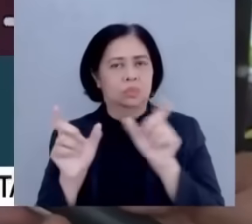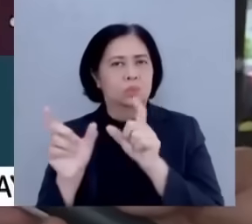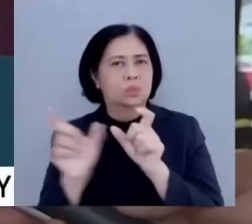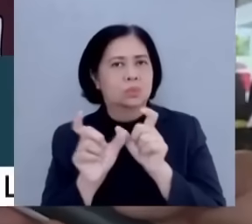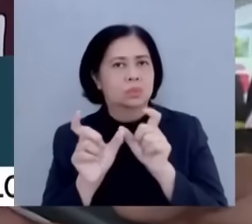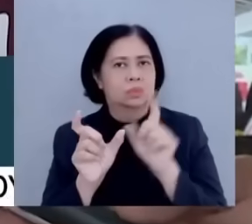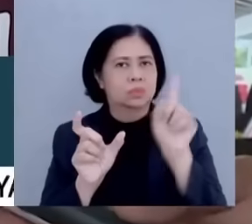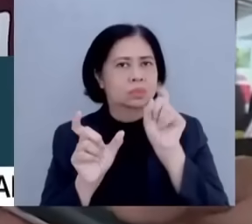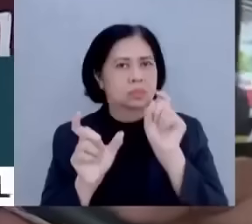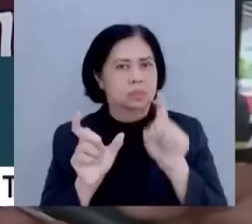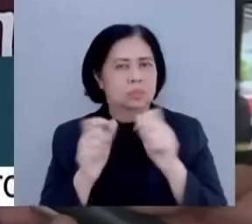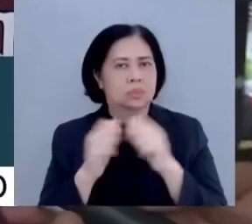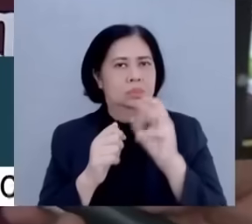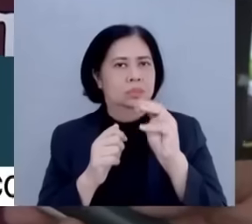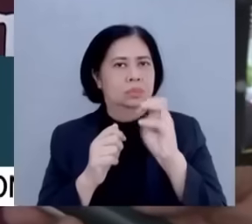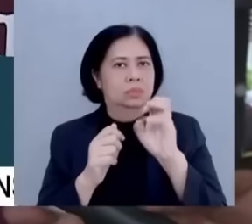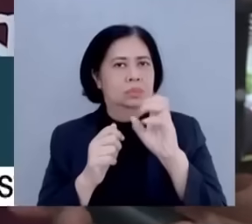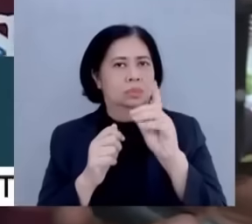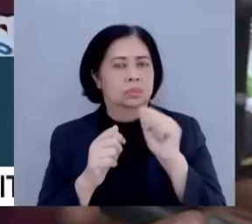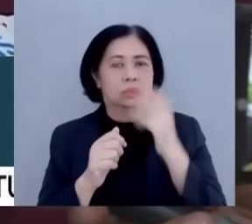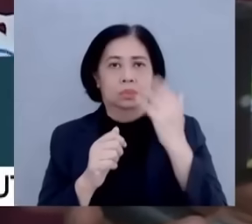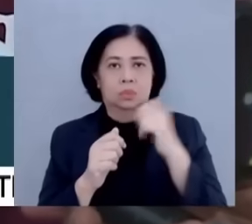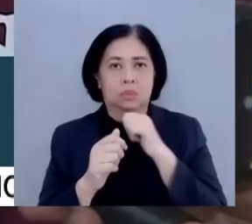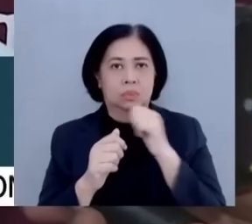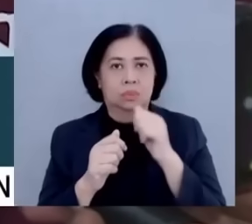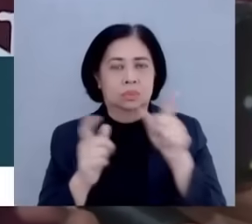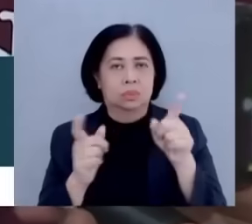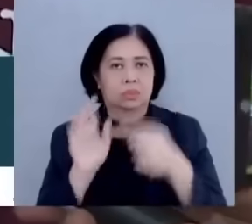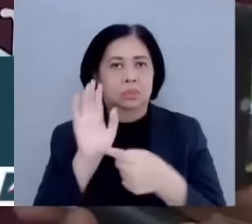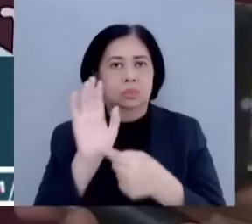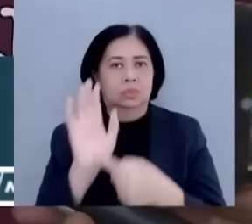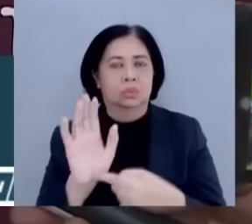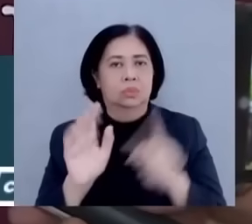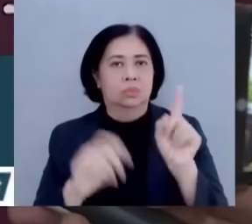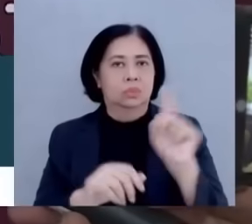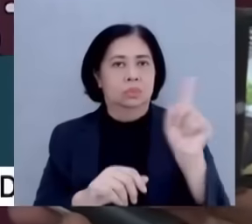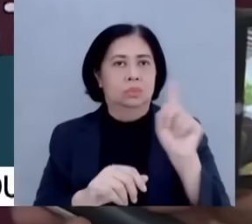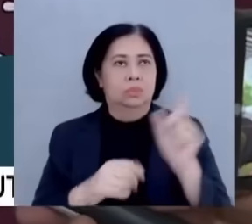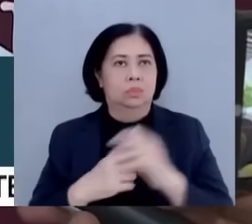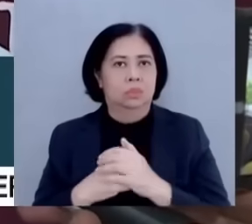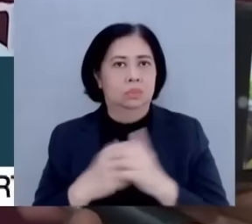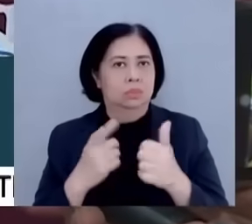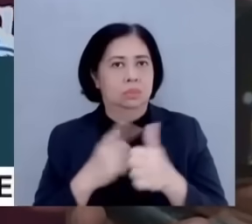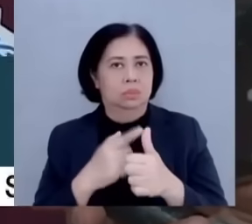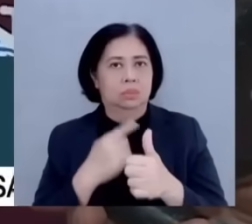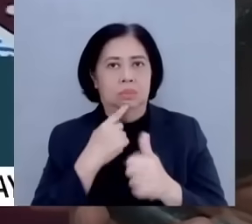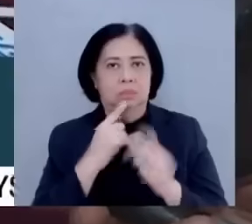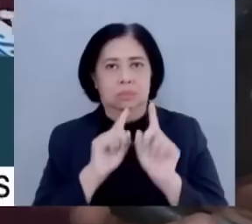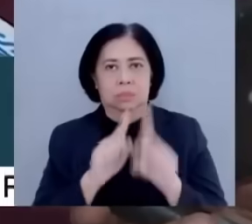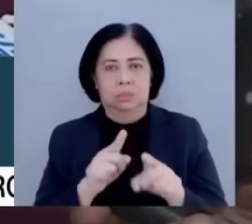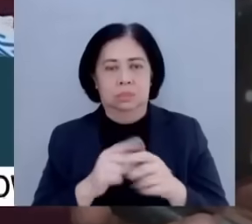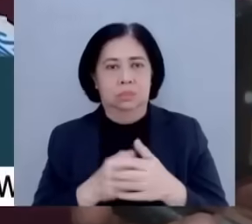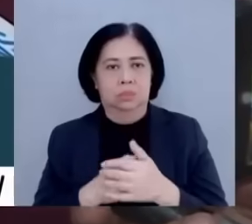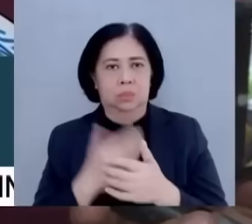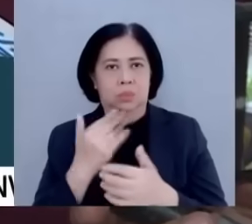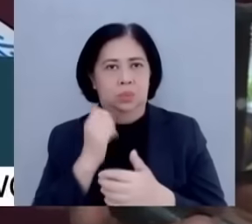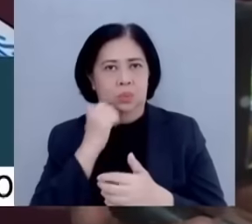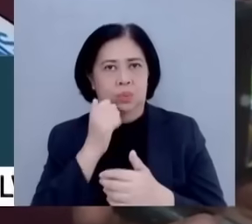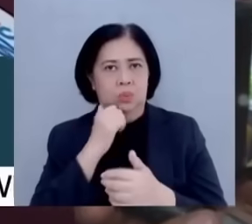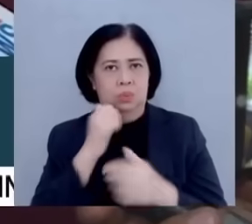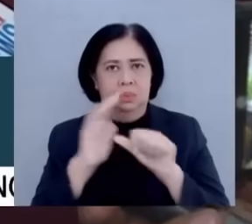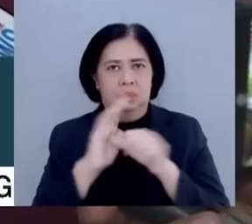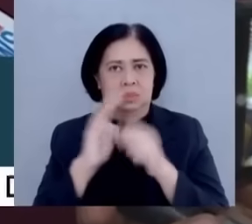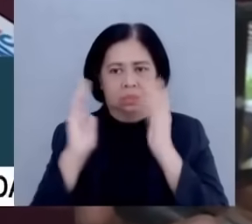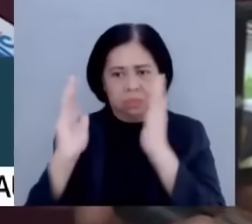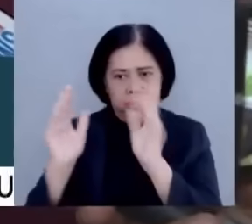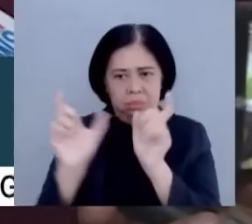question ng media? Bakit hindi nila pinapalabas kung ano yung una kong sagot? Bakit ang pinapalabas ng lang